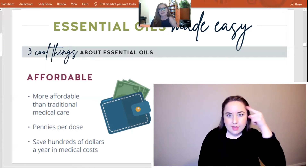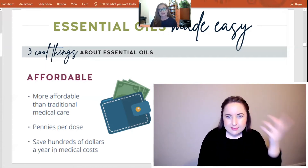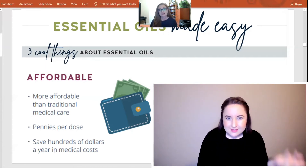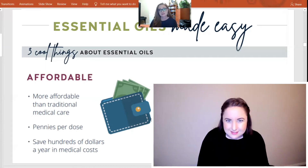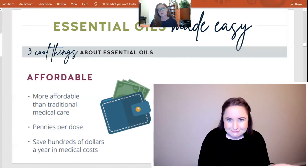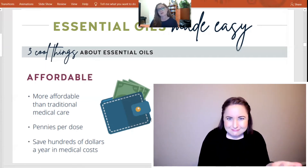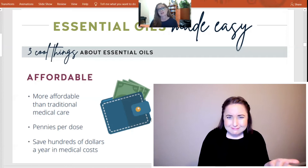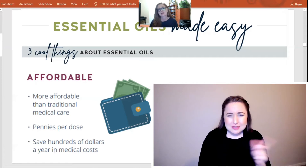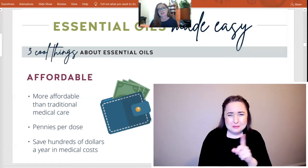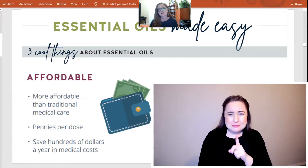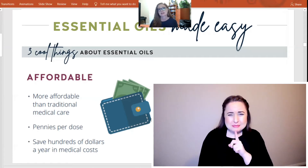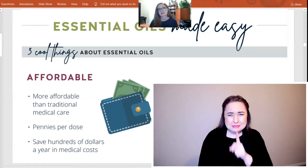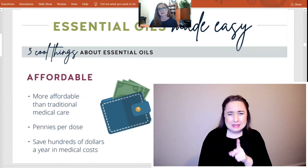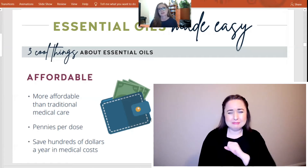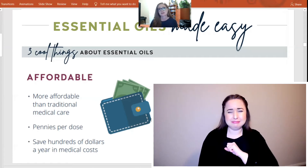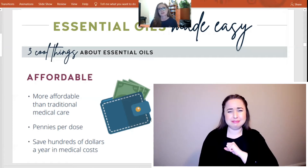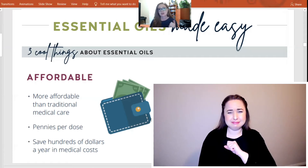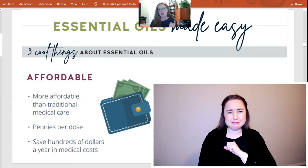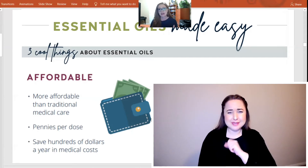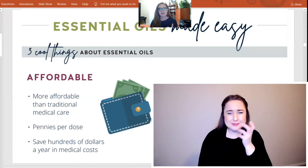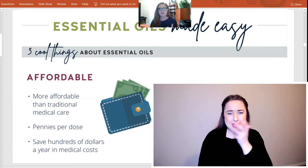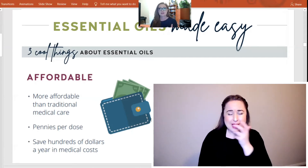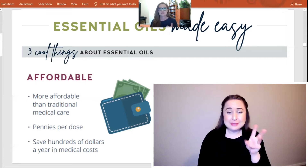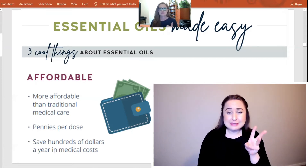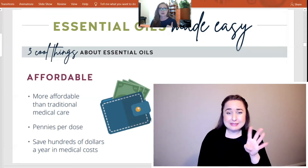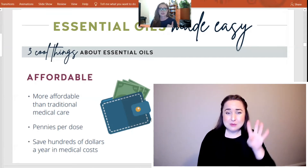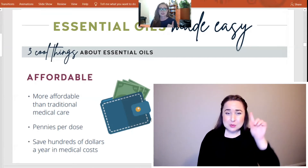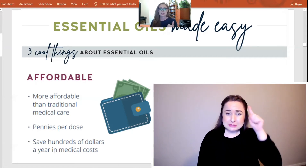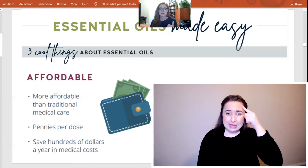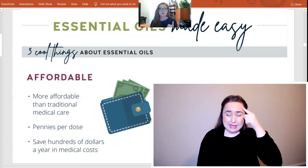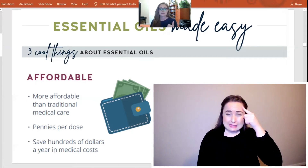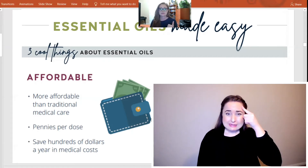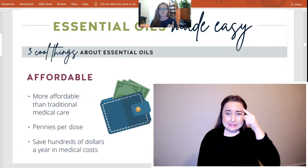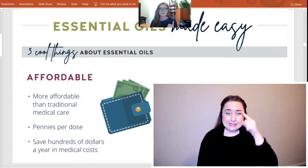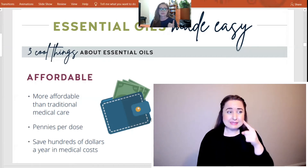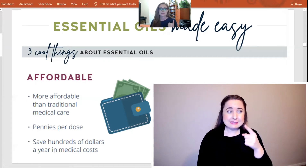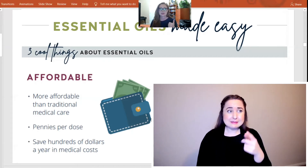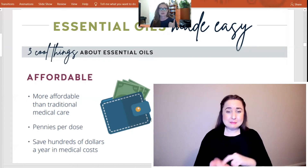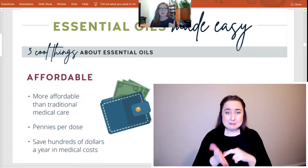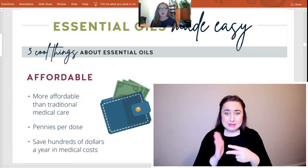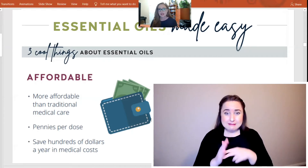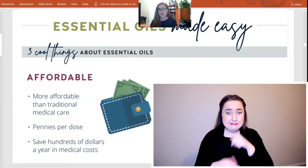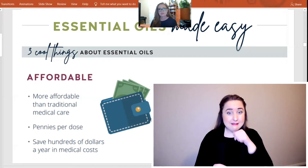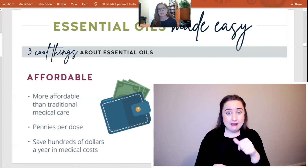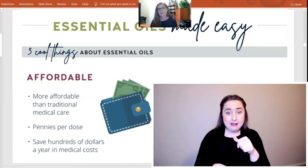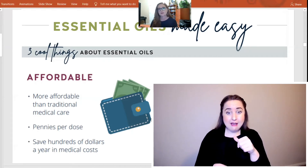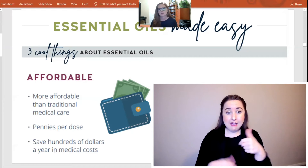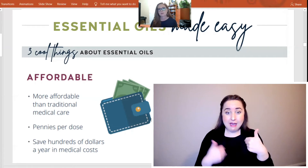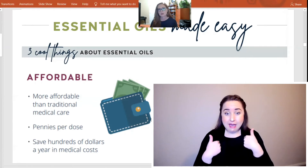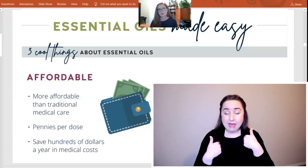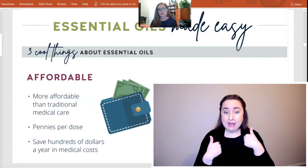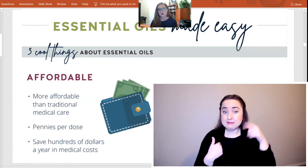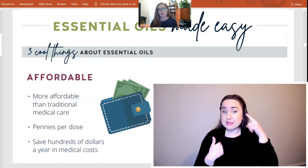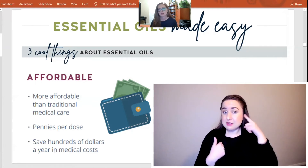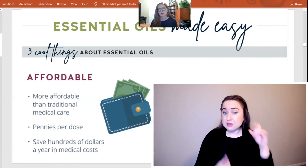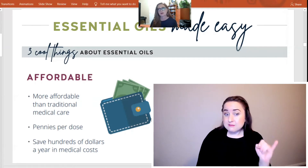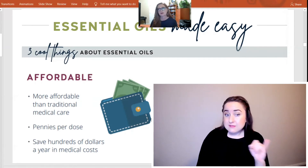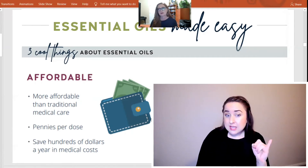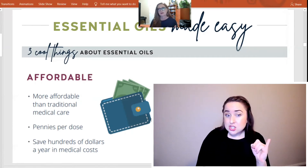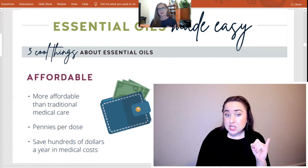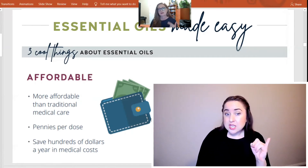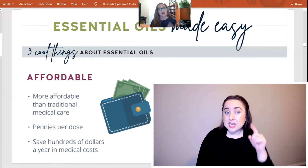I spent 64 cents to not have an ear infection infection, not have my eardrum rupture,